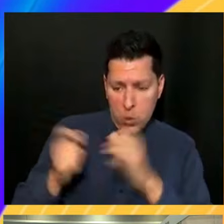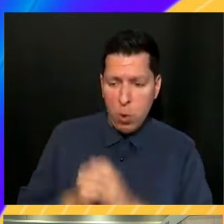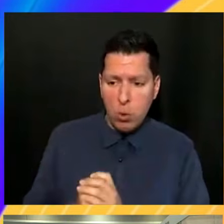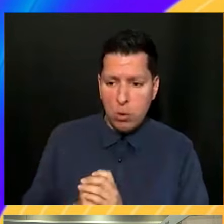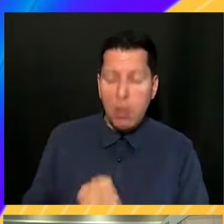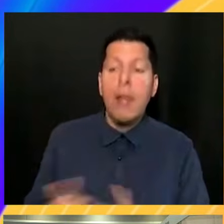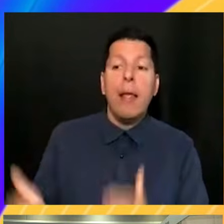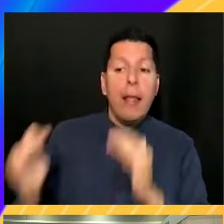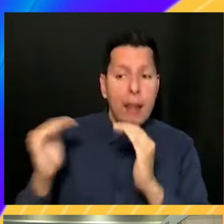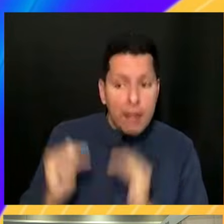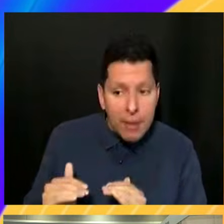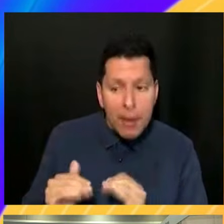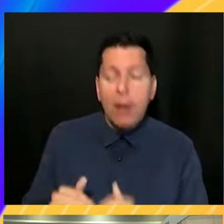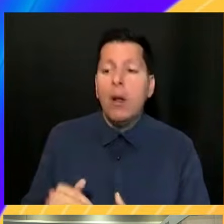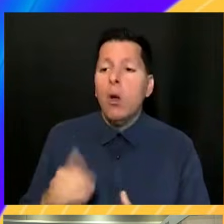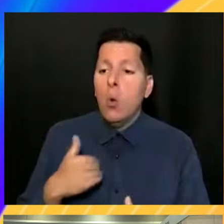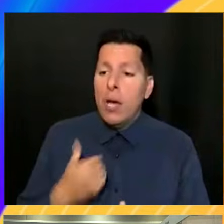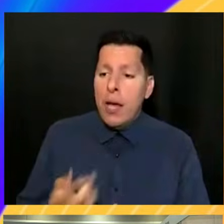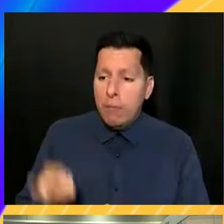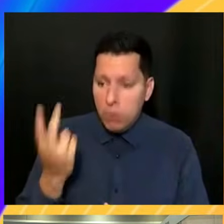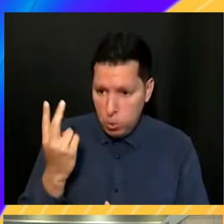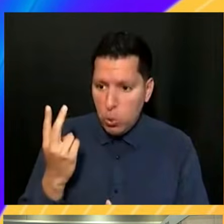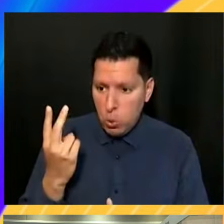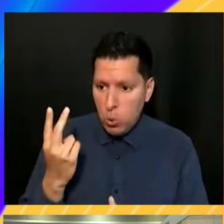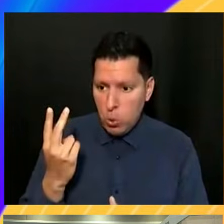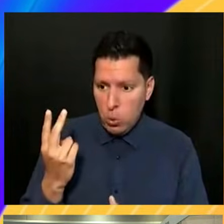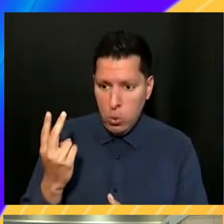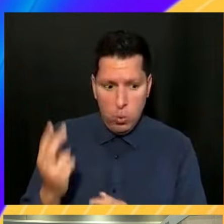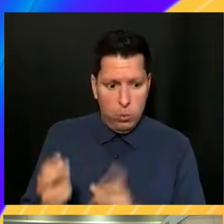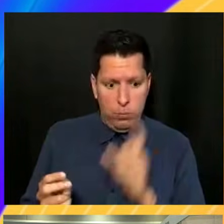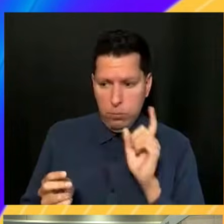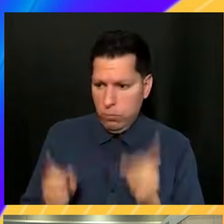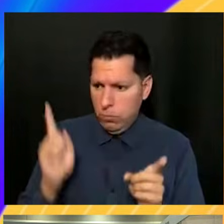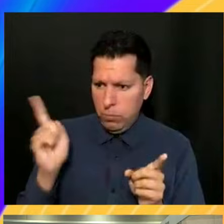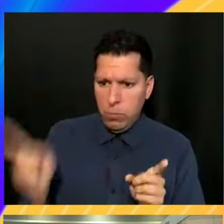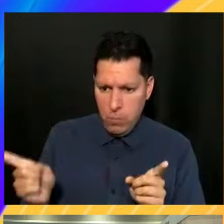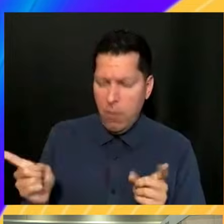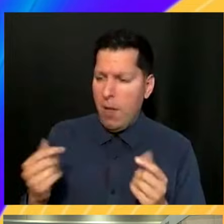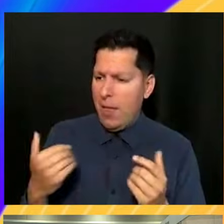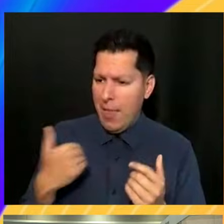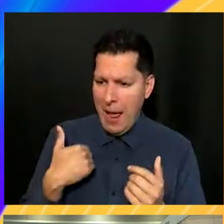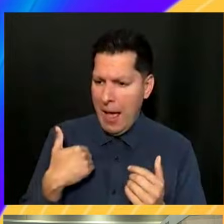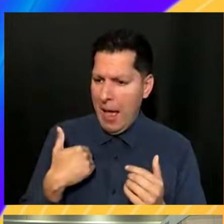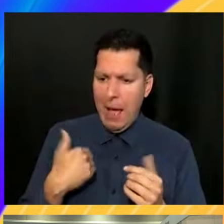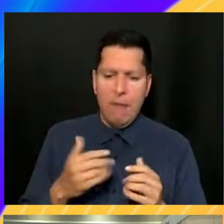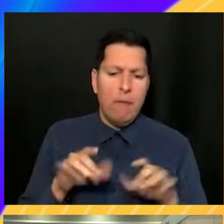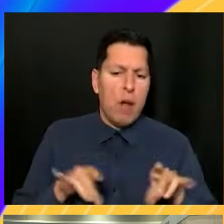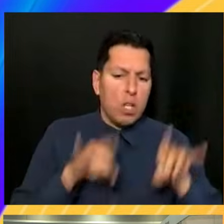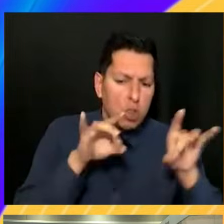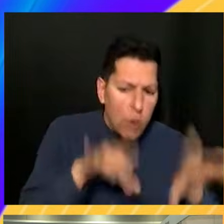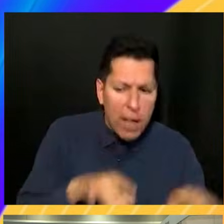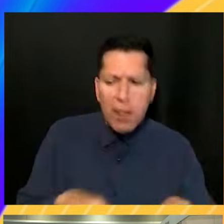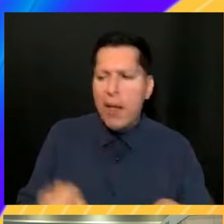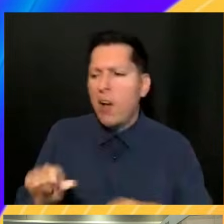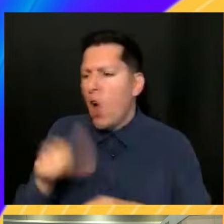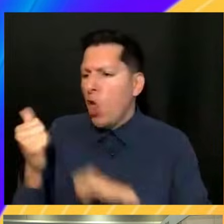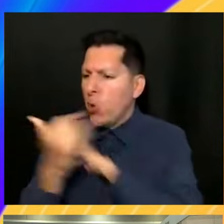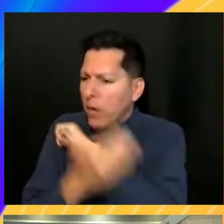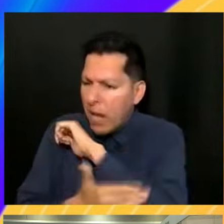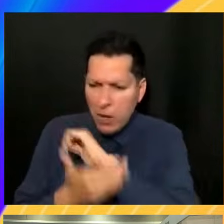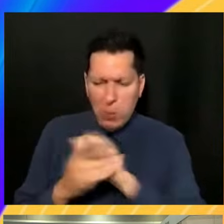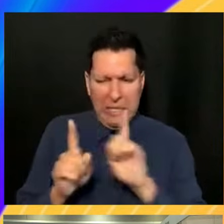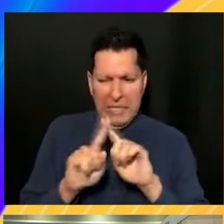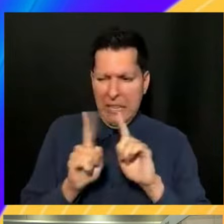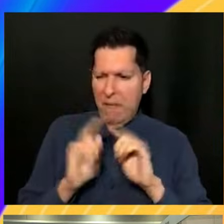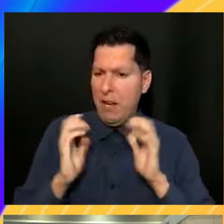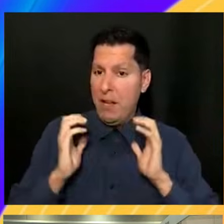2 conformance packs that fill a lot of the needs of our Australian customers, so that's included in this as well. And it's up to you. When you